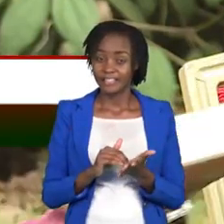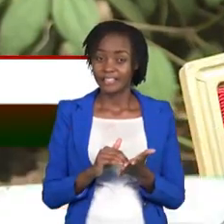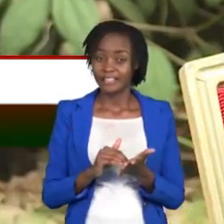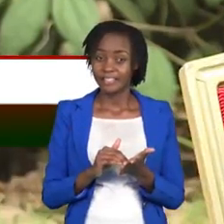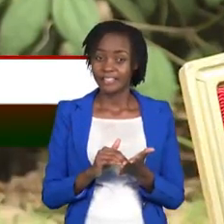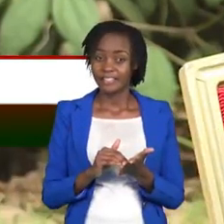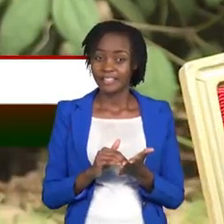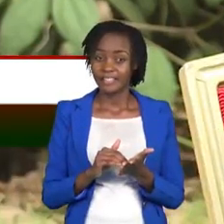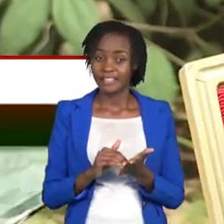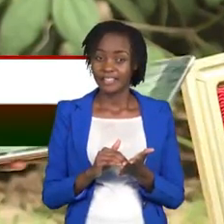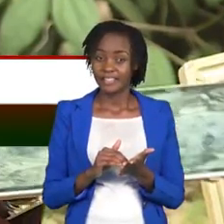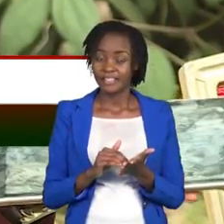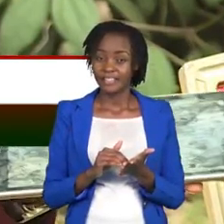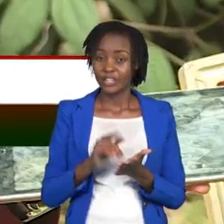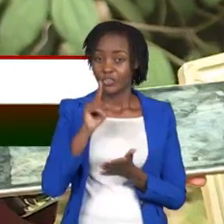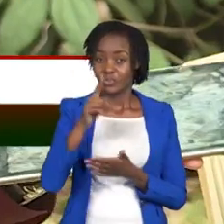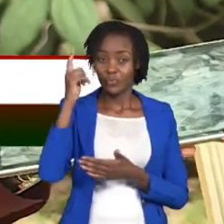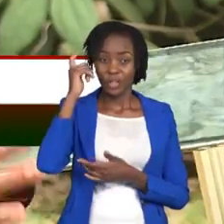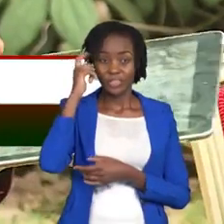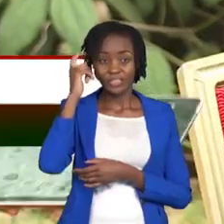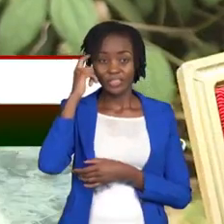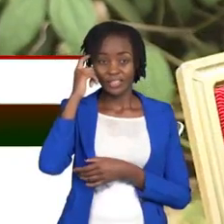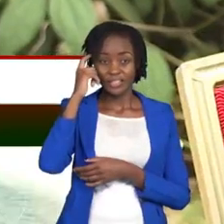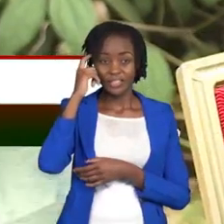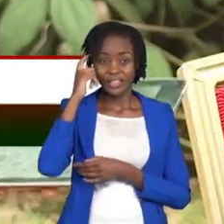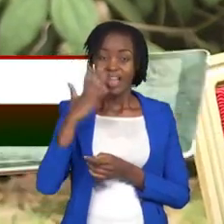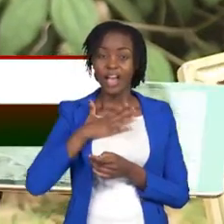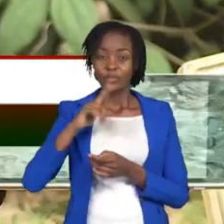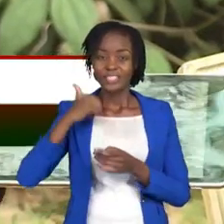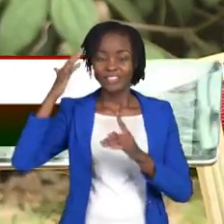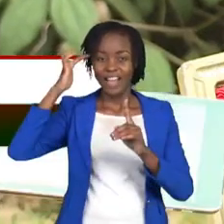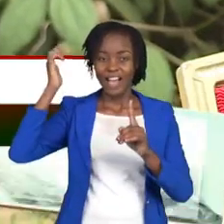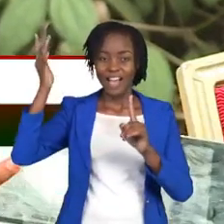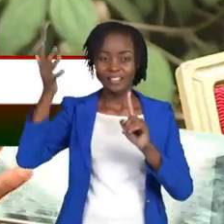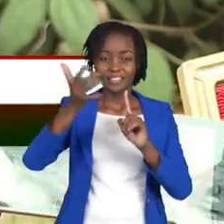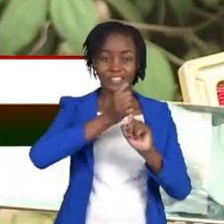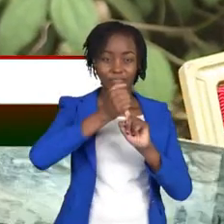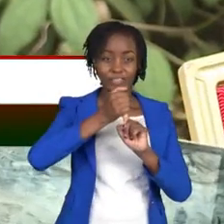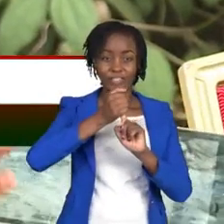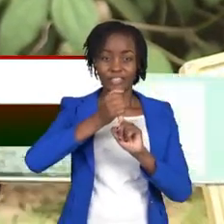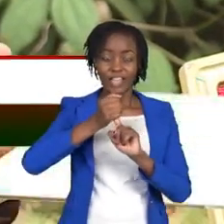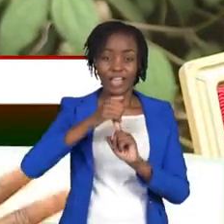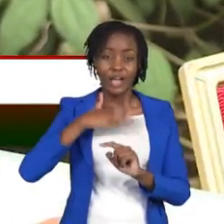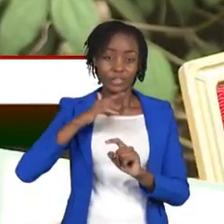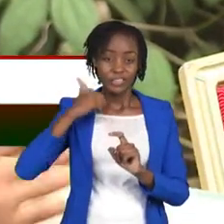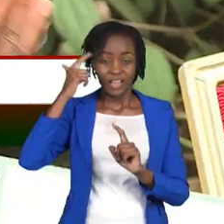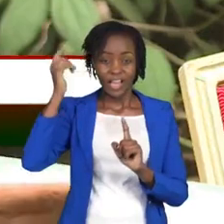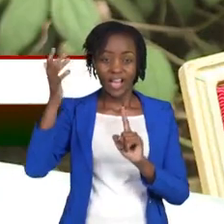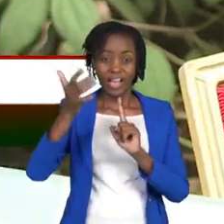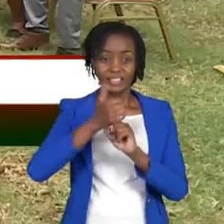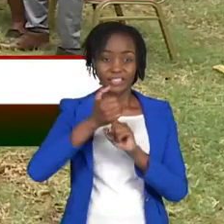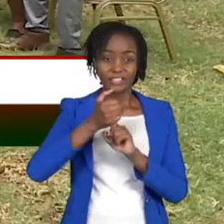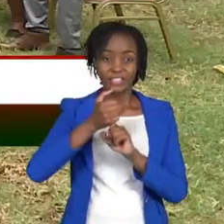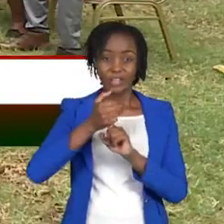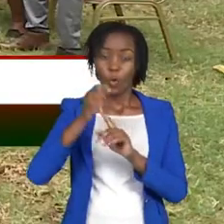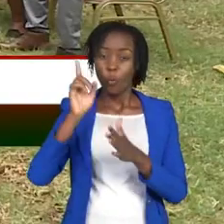question, do you think we have achieved what our heroes, the founding fathers of this nation, have achieved, fighted